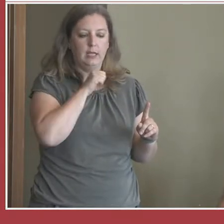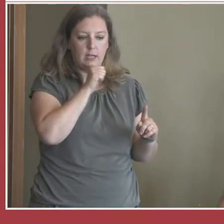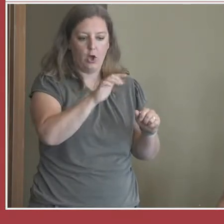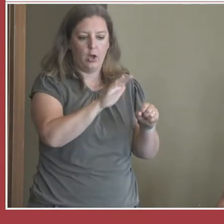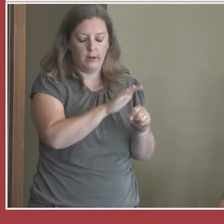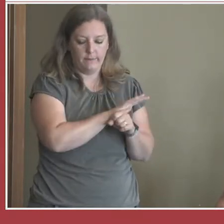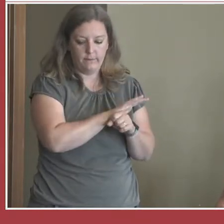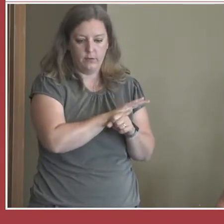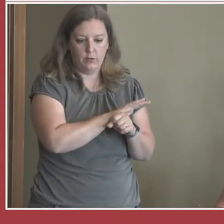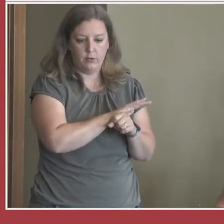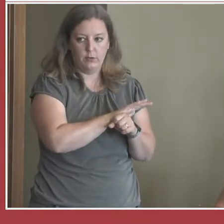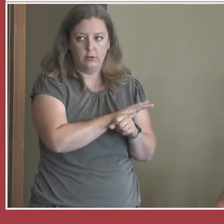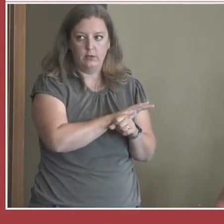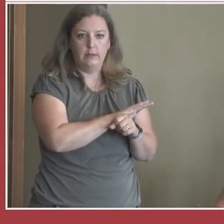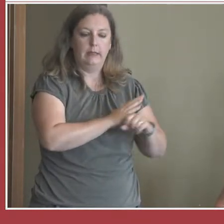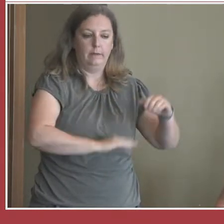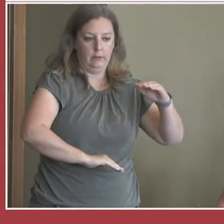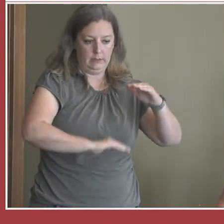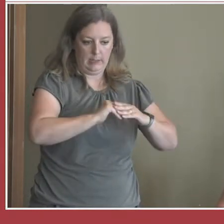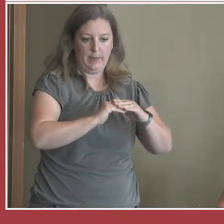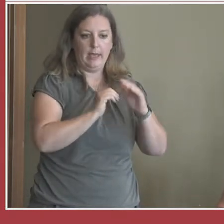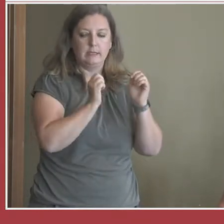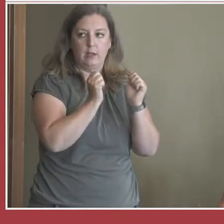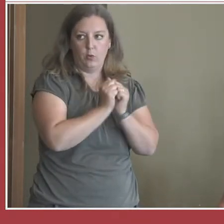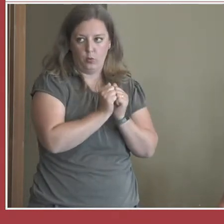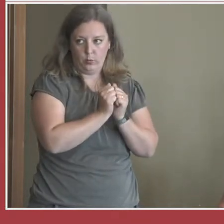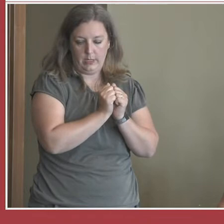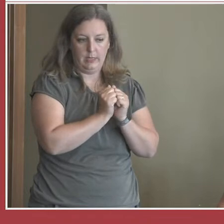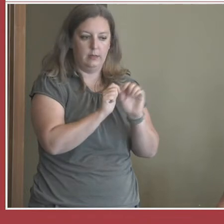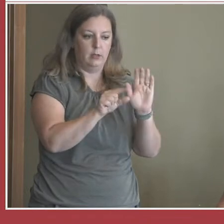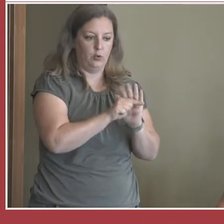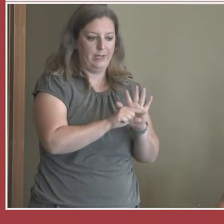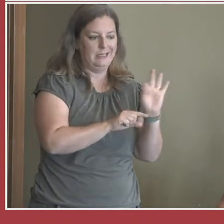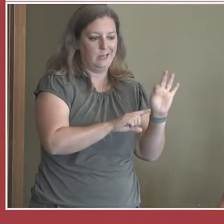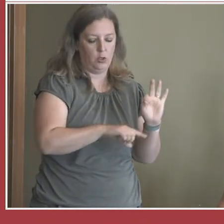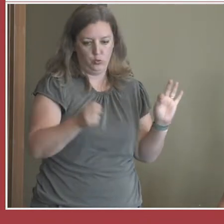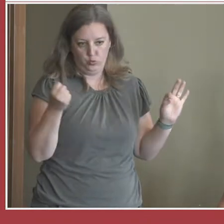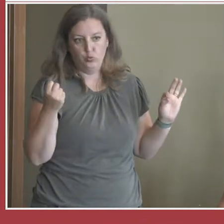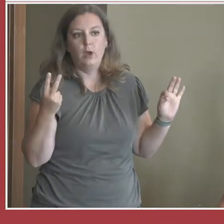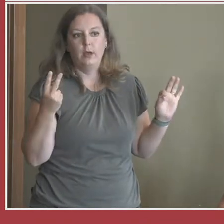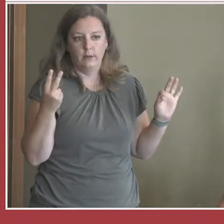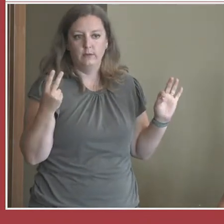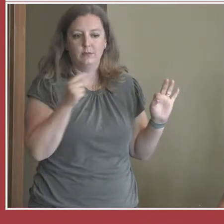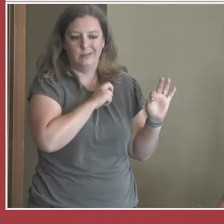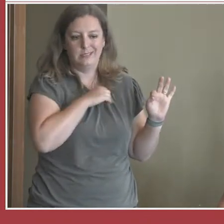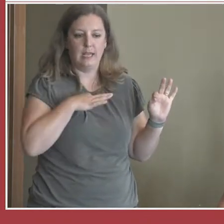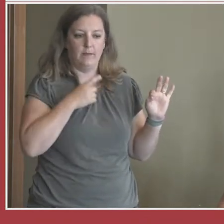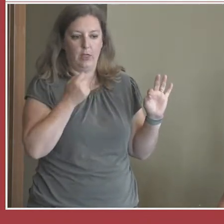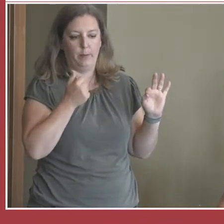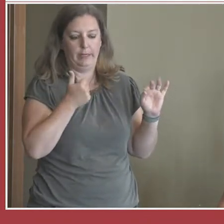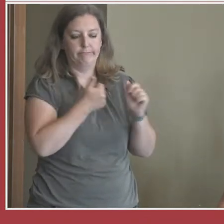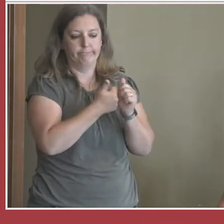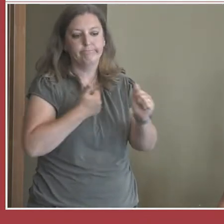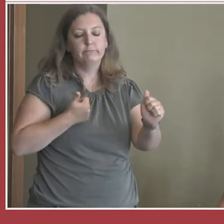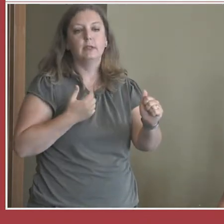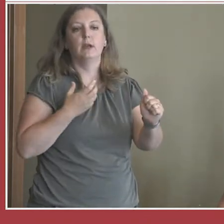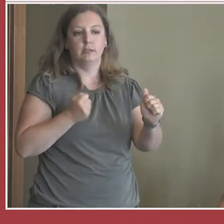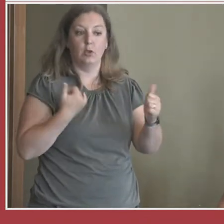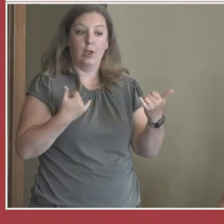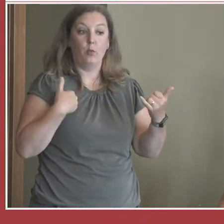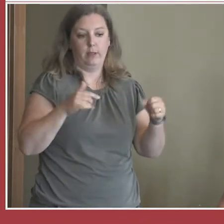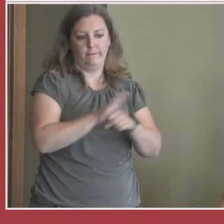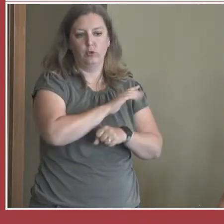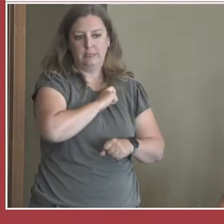fully at capacity with grades 9 through 12, the staffing was a little bit down. So we are